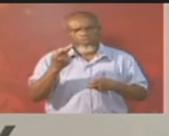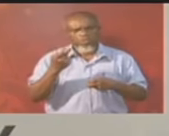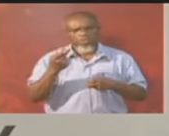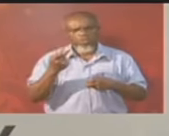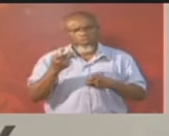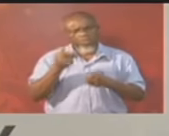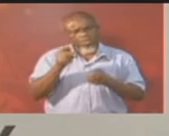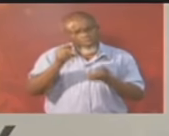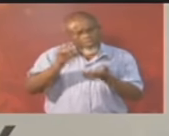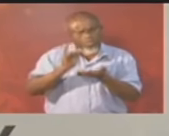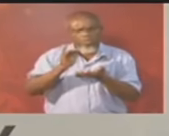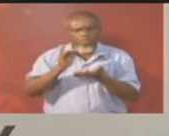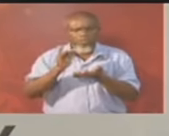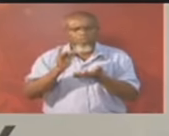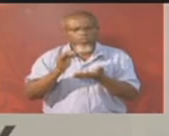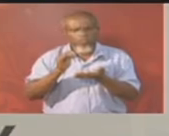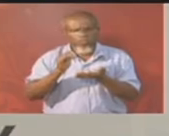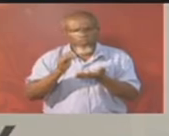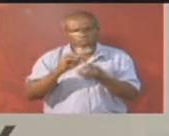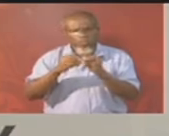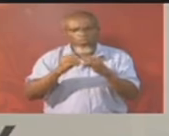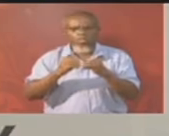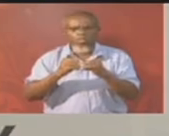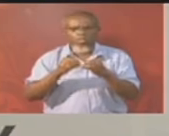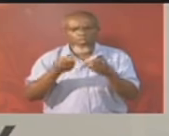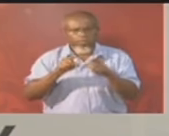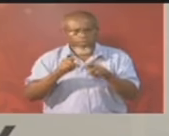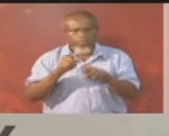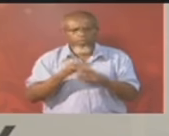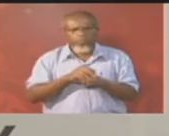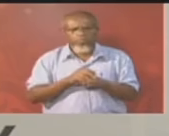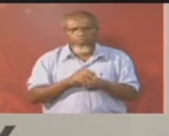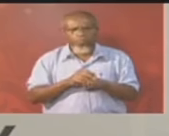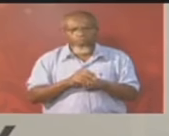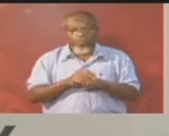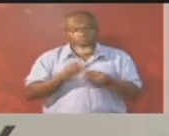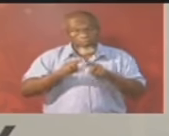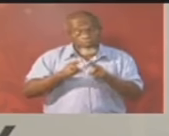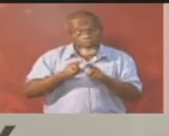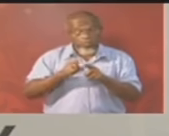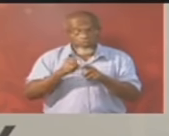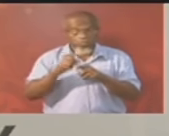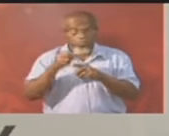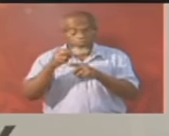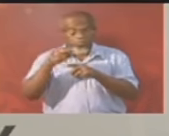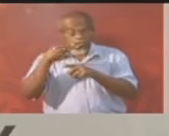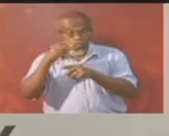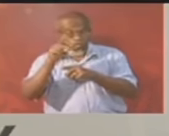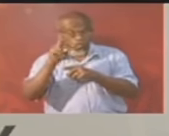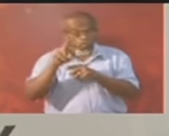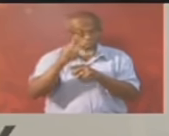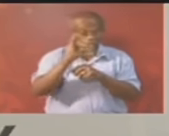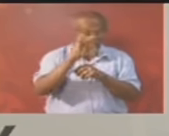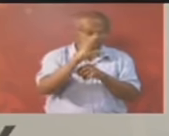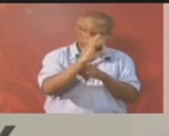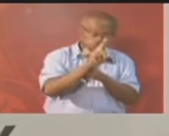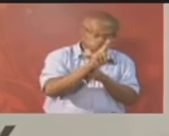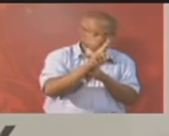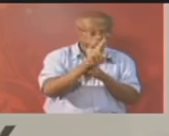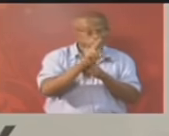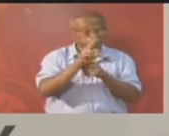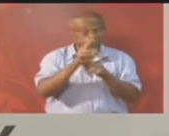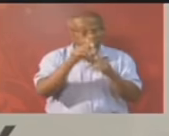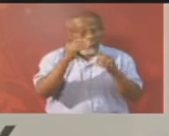expected. With respect to the ICU HDU breakdown, that is data that would have to be compiled in a particular way, and